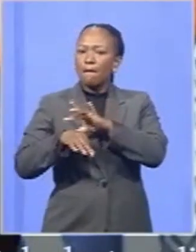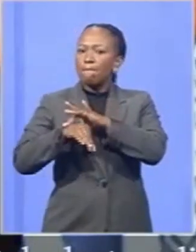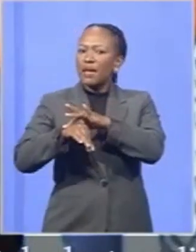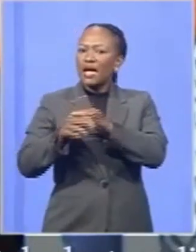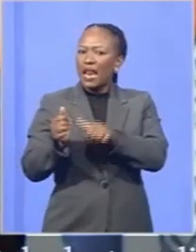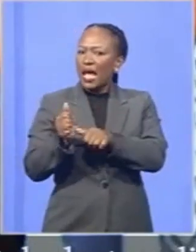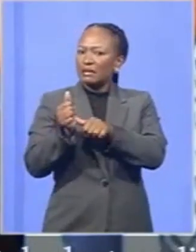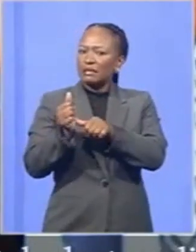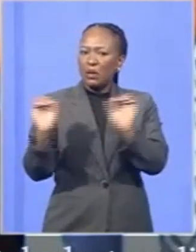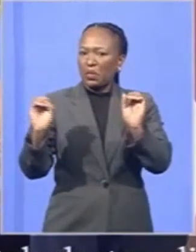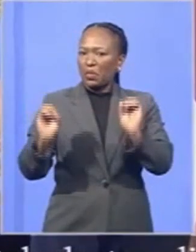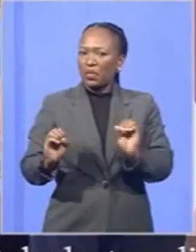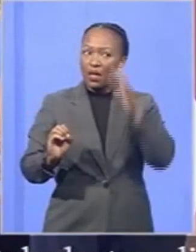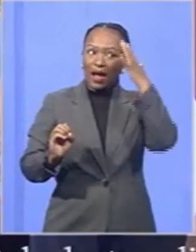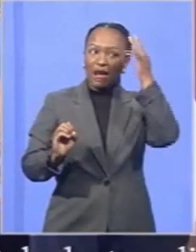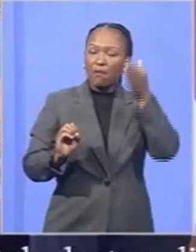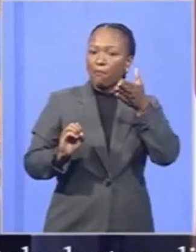that is protecting us.